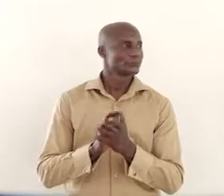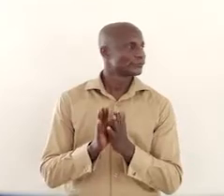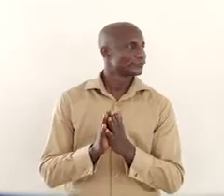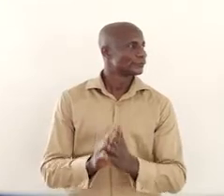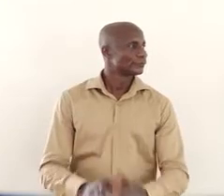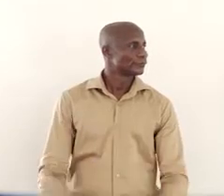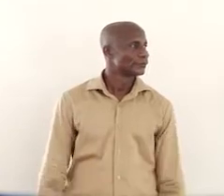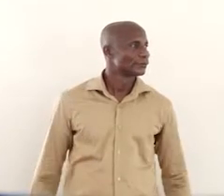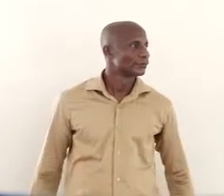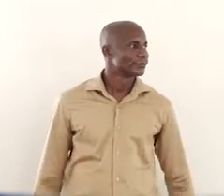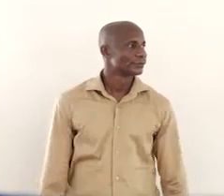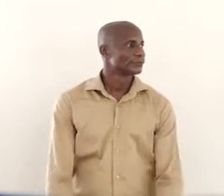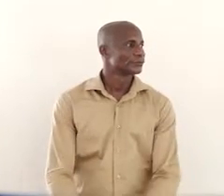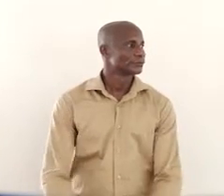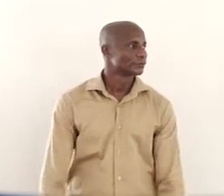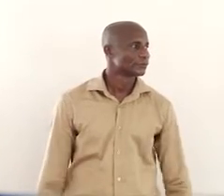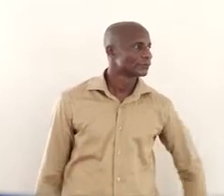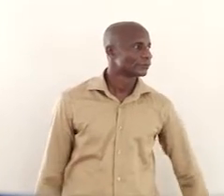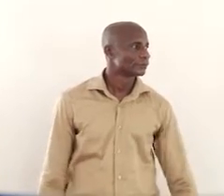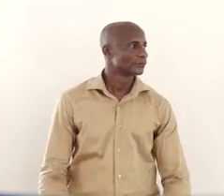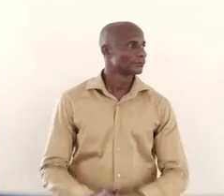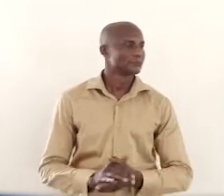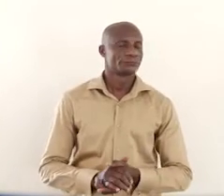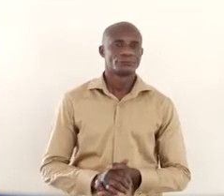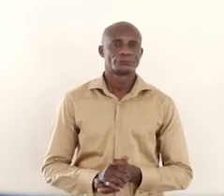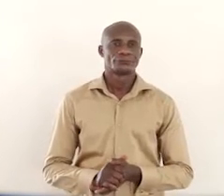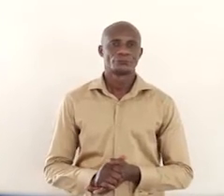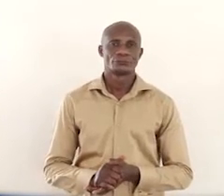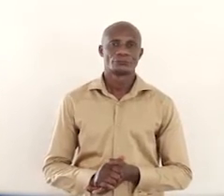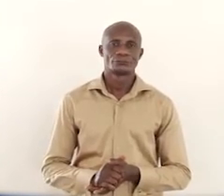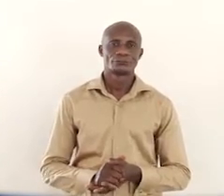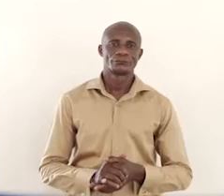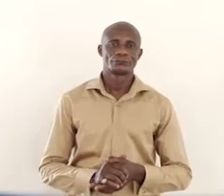hallelujah, hallelujah, we are going to see the King.